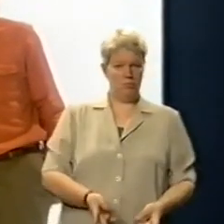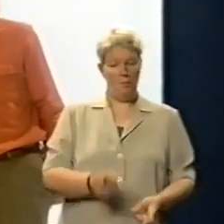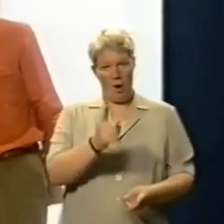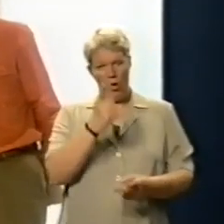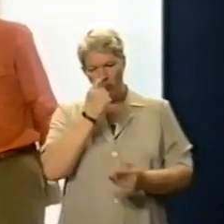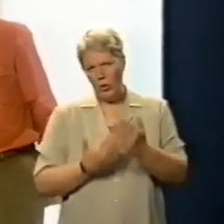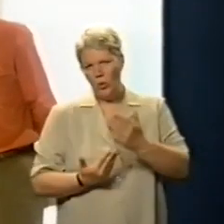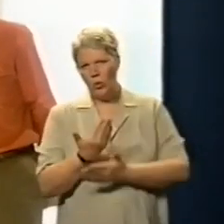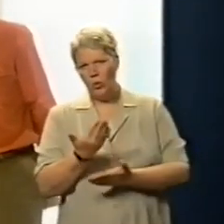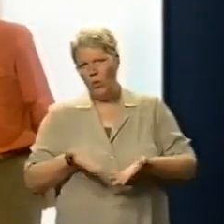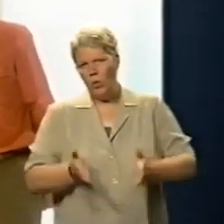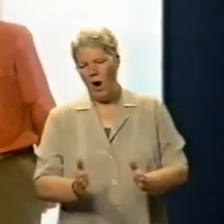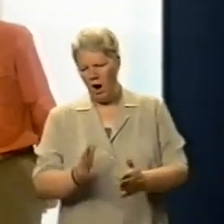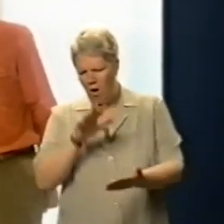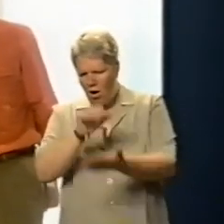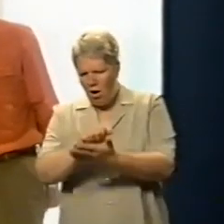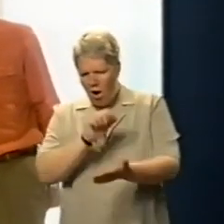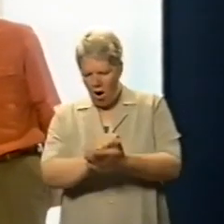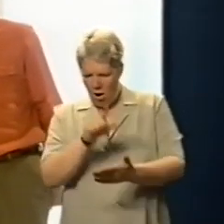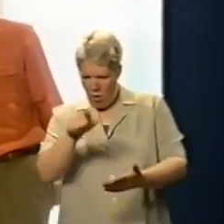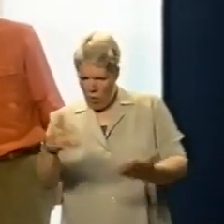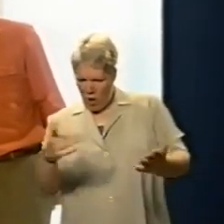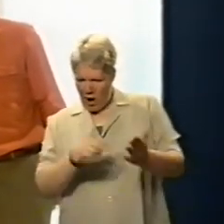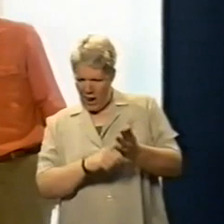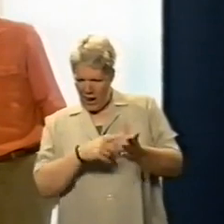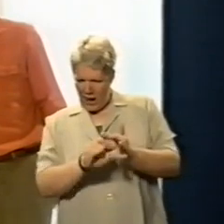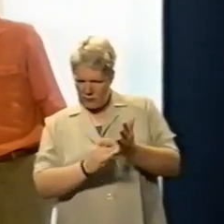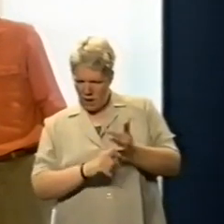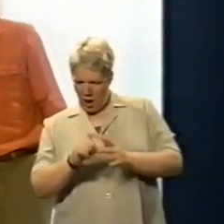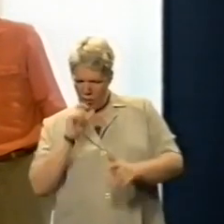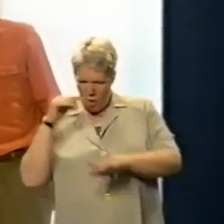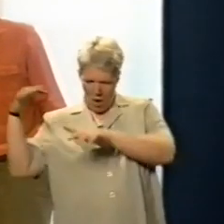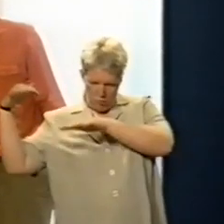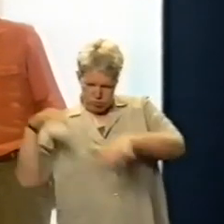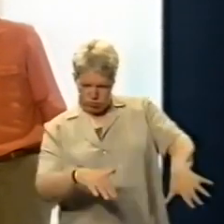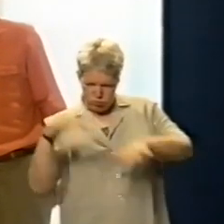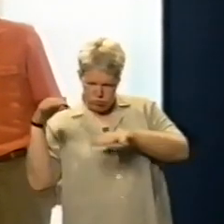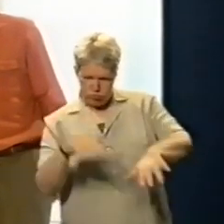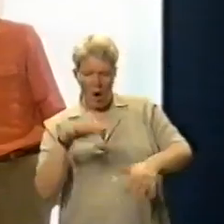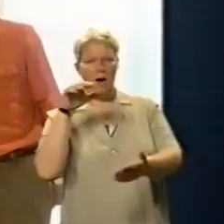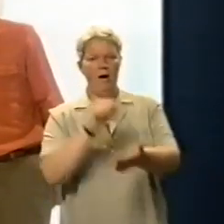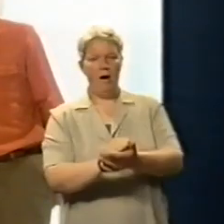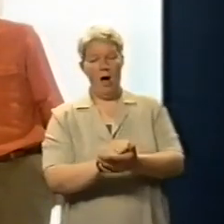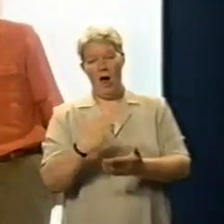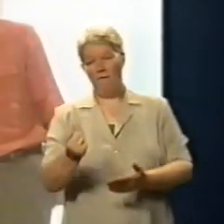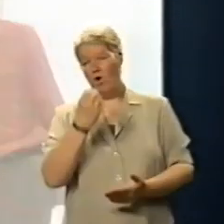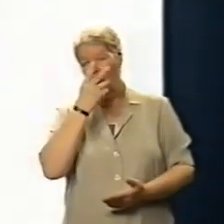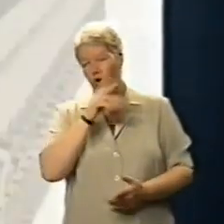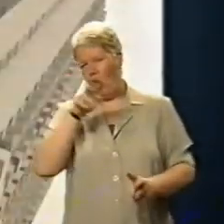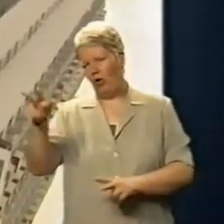by predicting when and where landslides will occur. Lindsay Fallow is in Hong Kong to investigate.